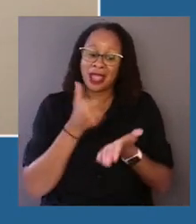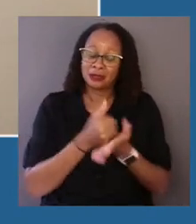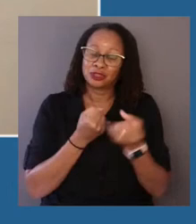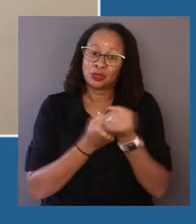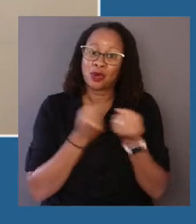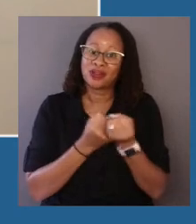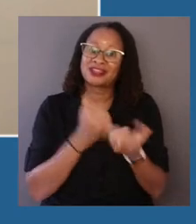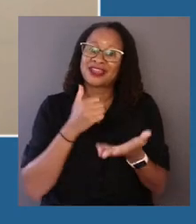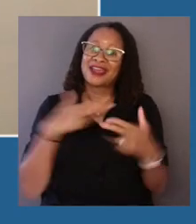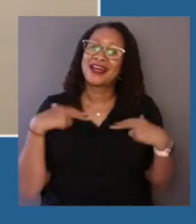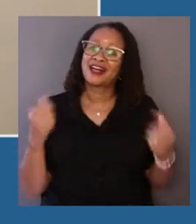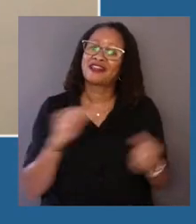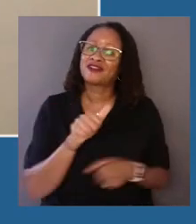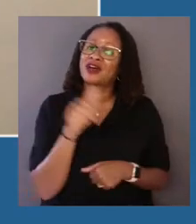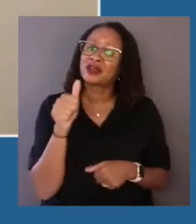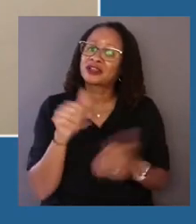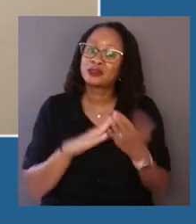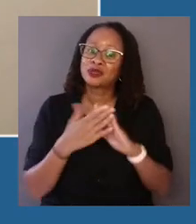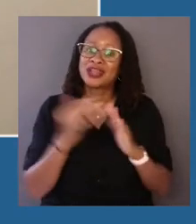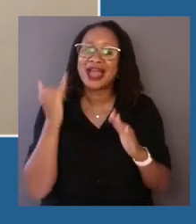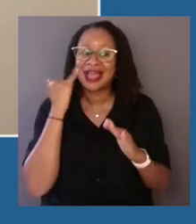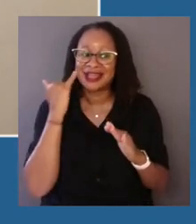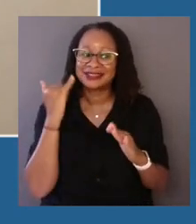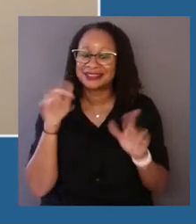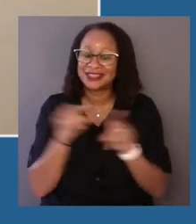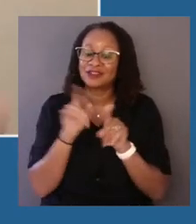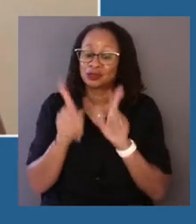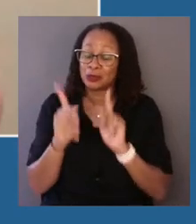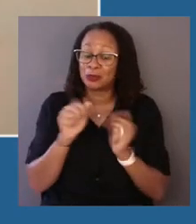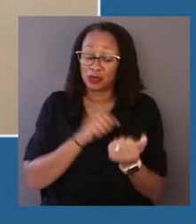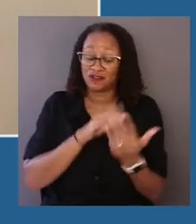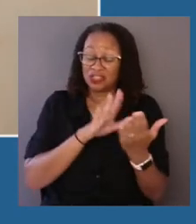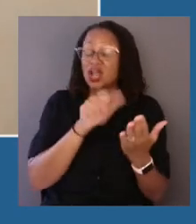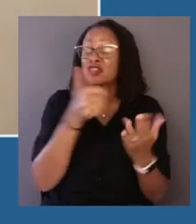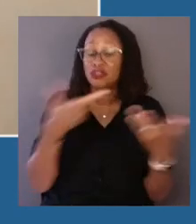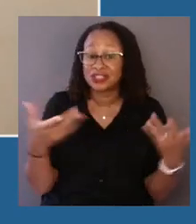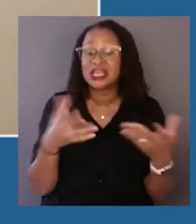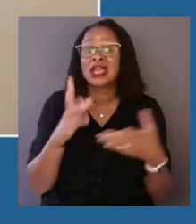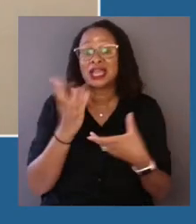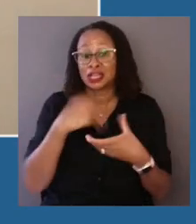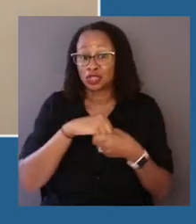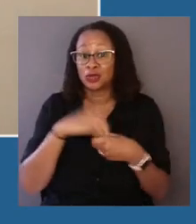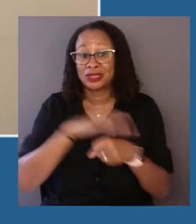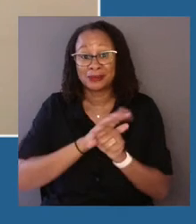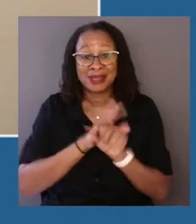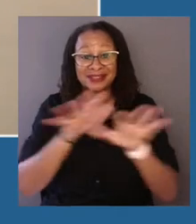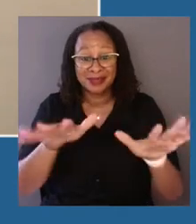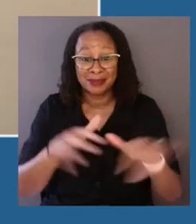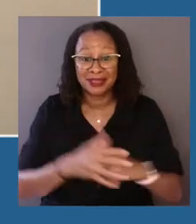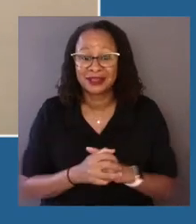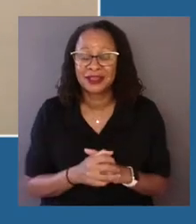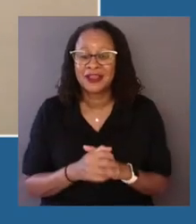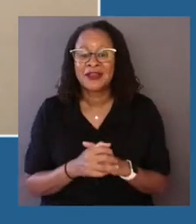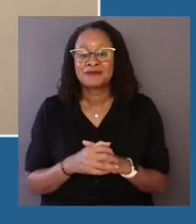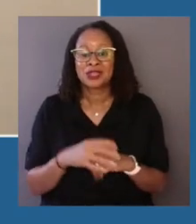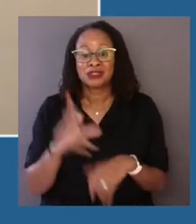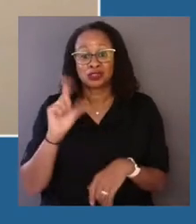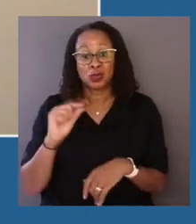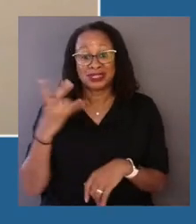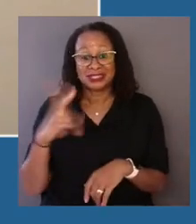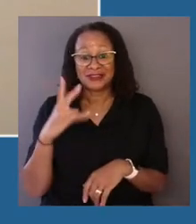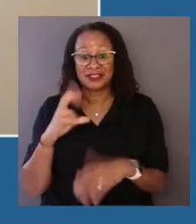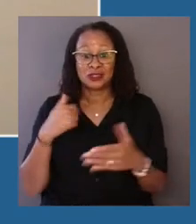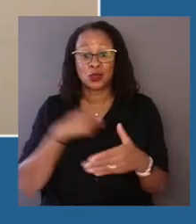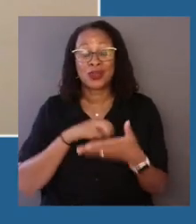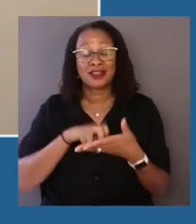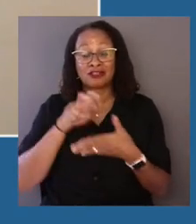other devastating burdens, including a global pandemic. And lastly, I also want to highlight that in 2017, we launched a